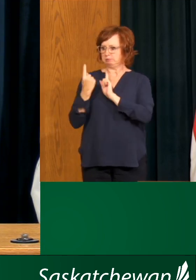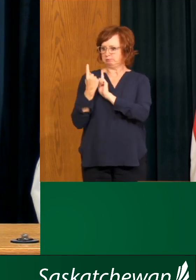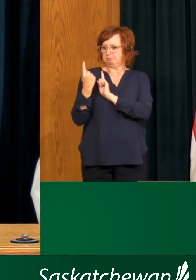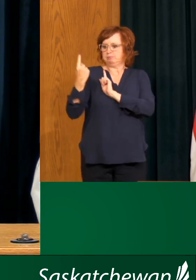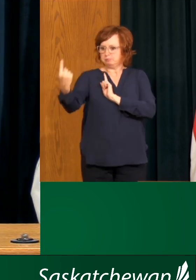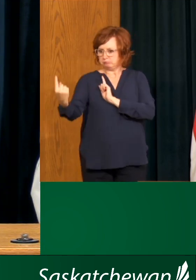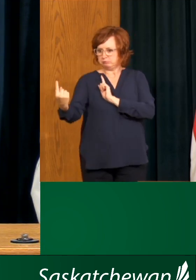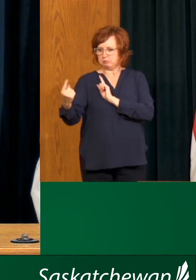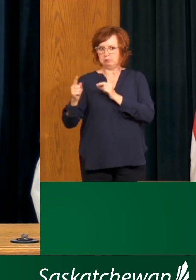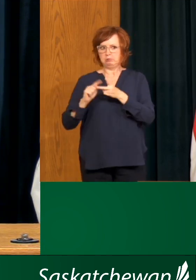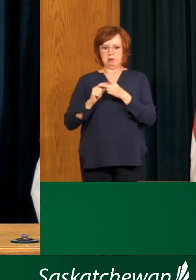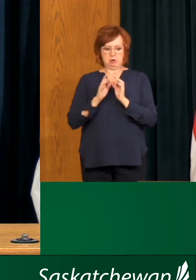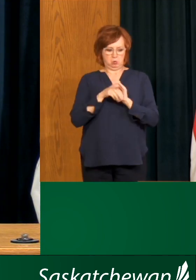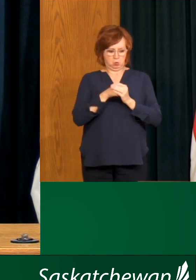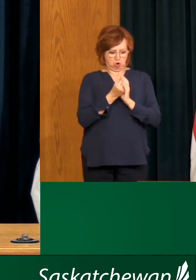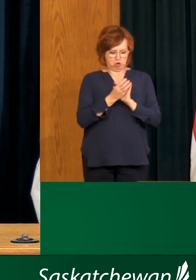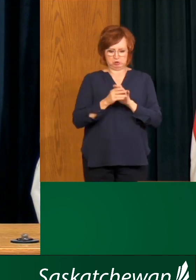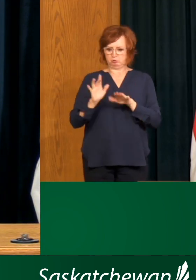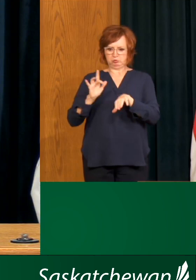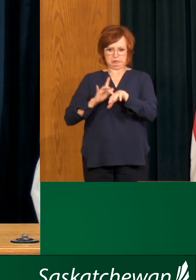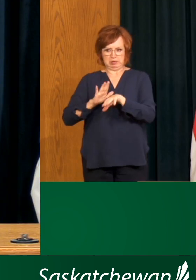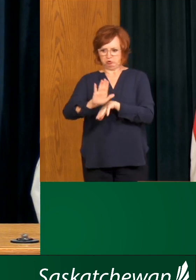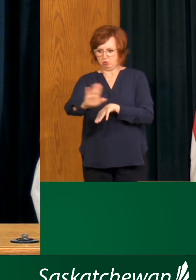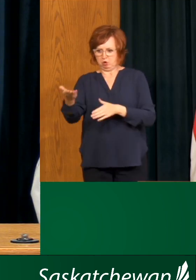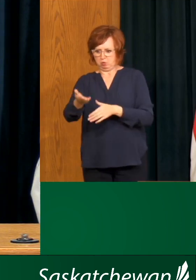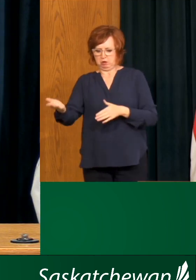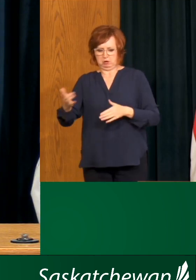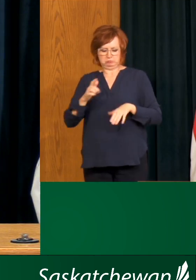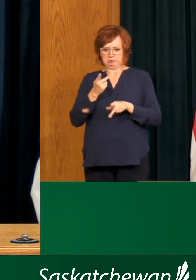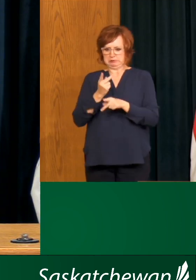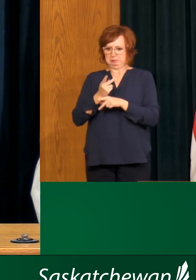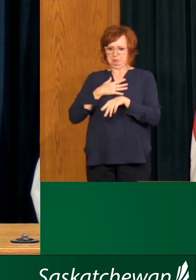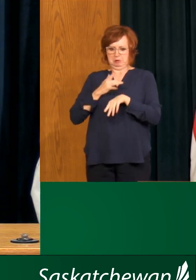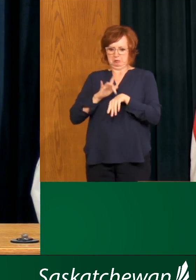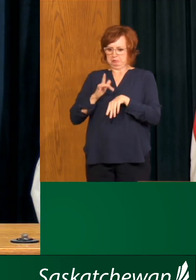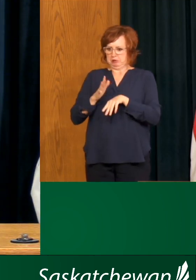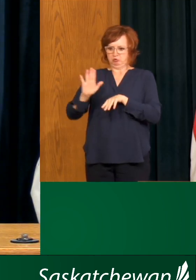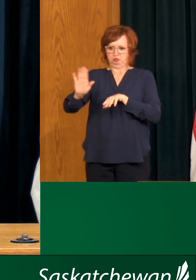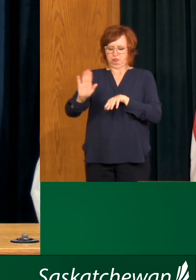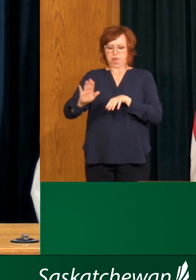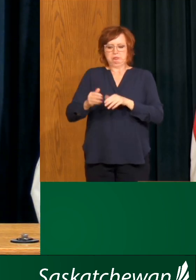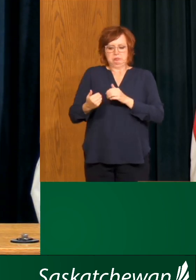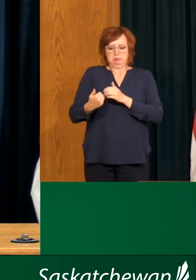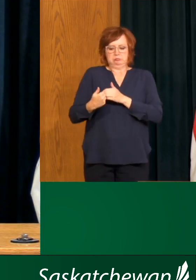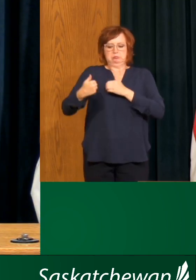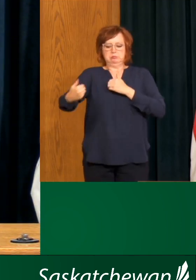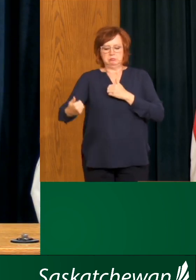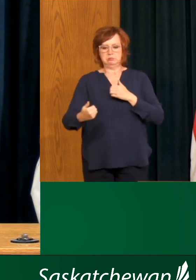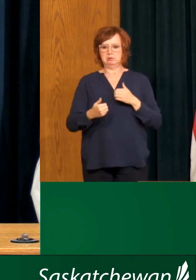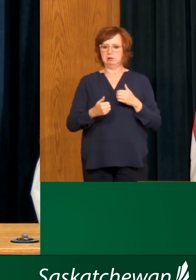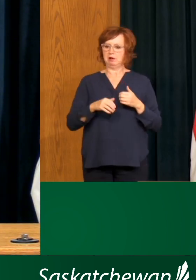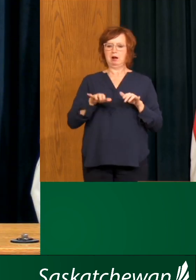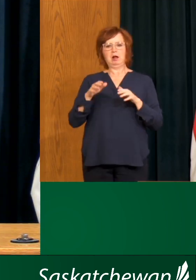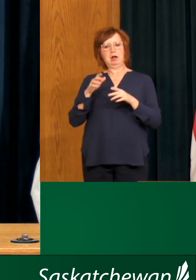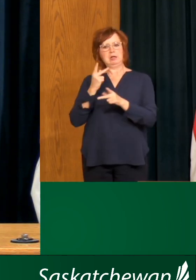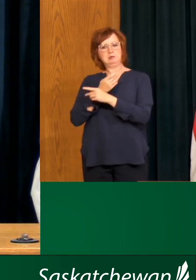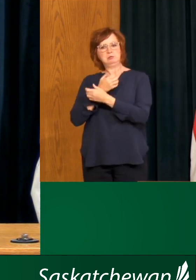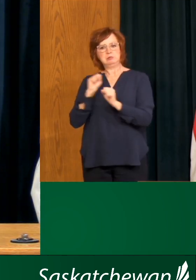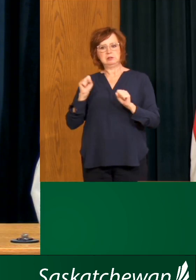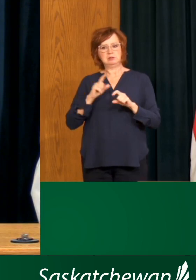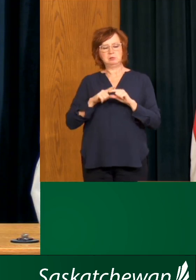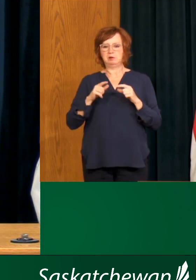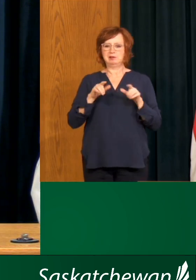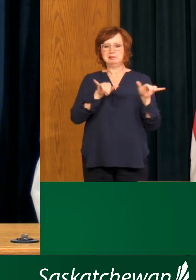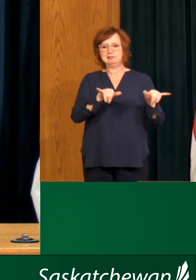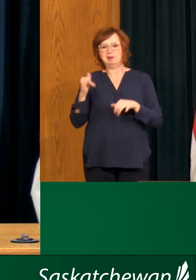do. But just be safe about it. Keep your life jacket on. Physical distancing, washing your hands and using